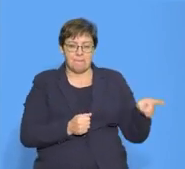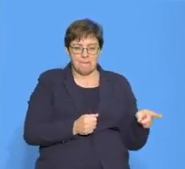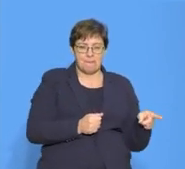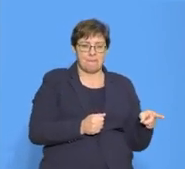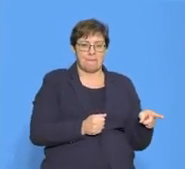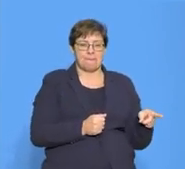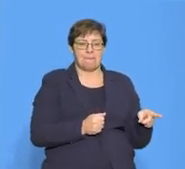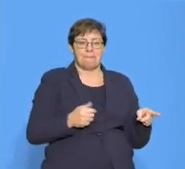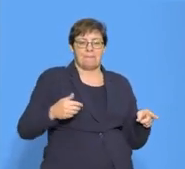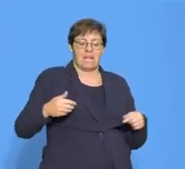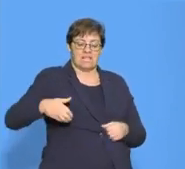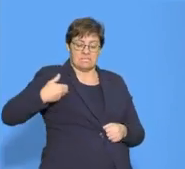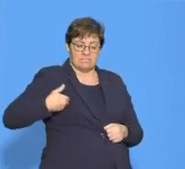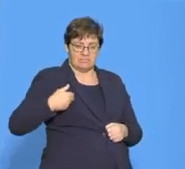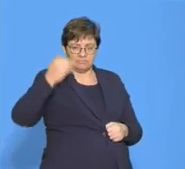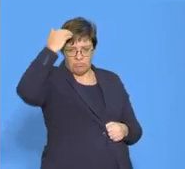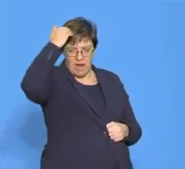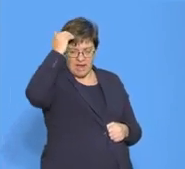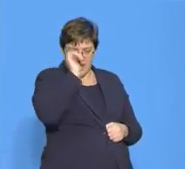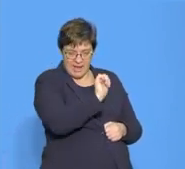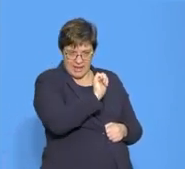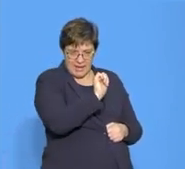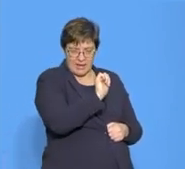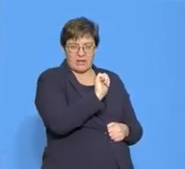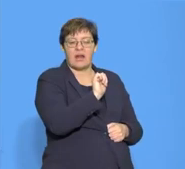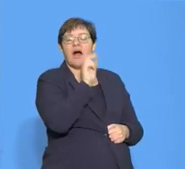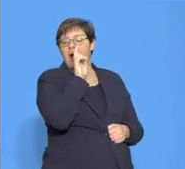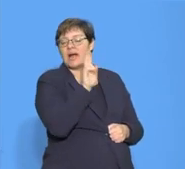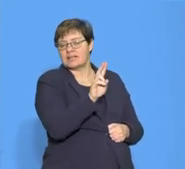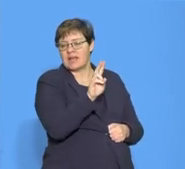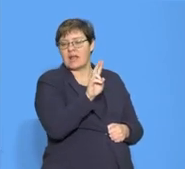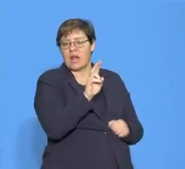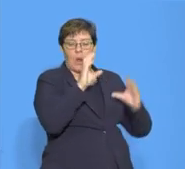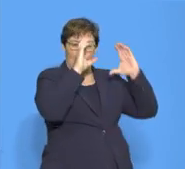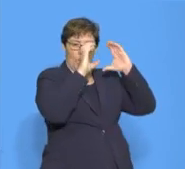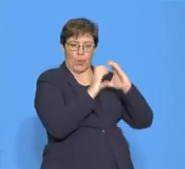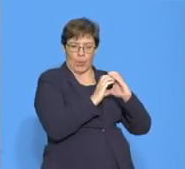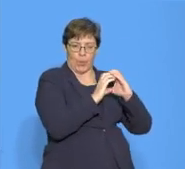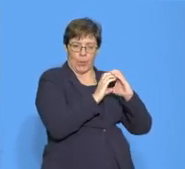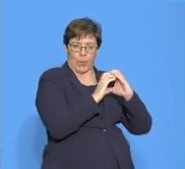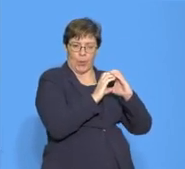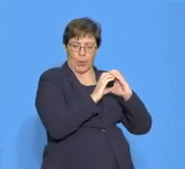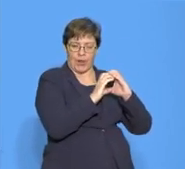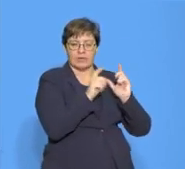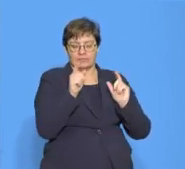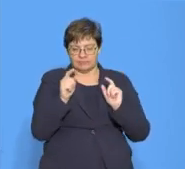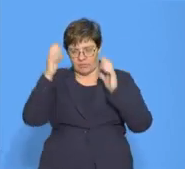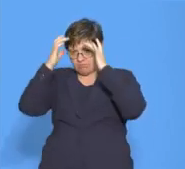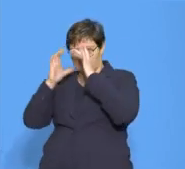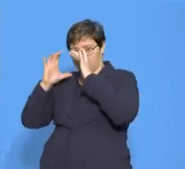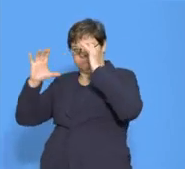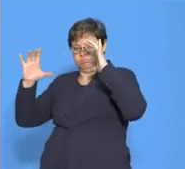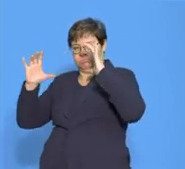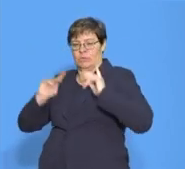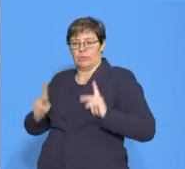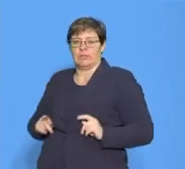and here if we have a look at, this is a chimp brain or skull, and we can see the cranium